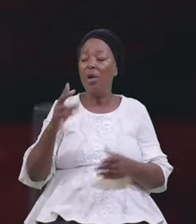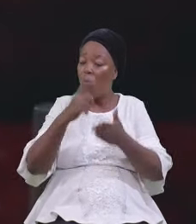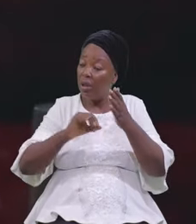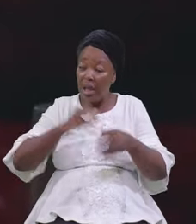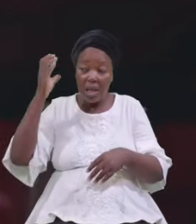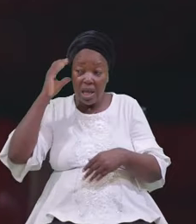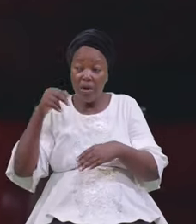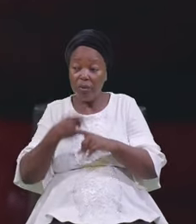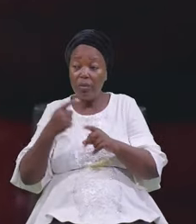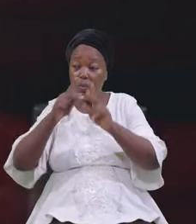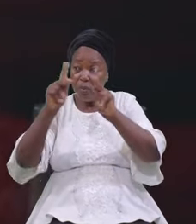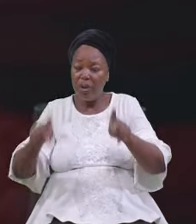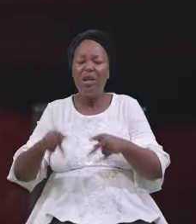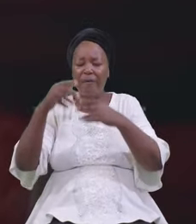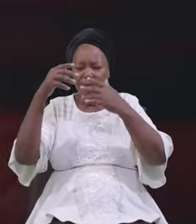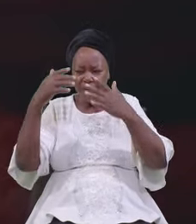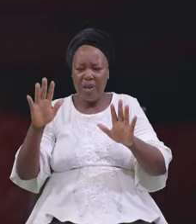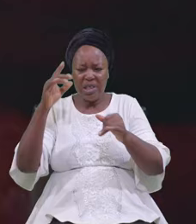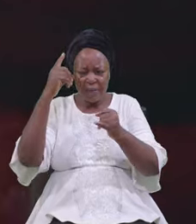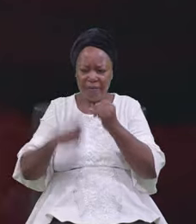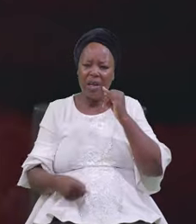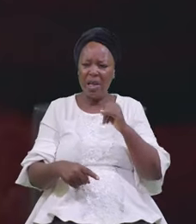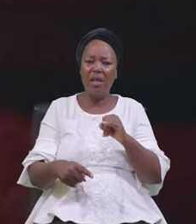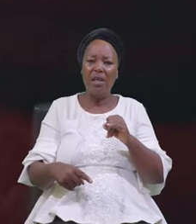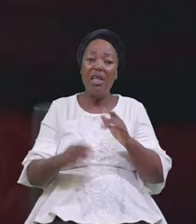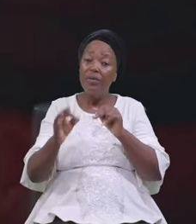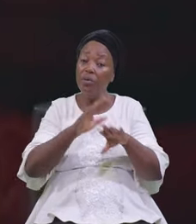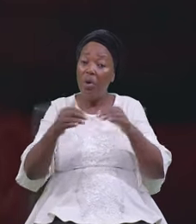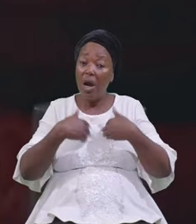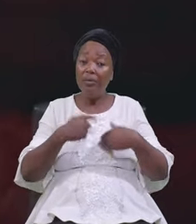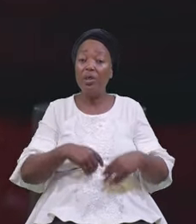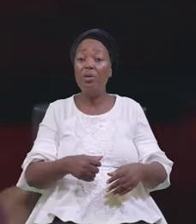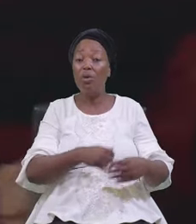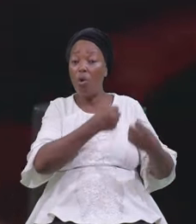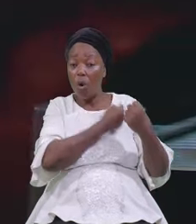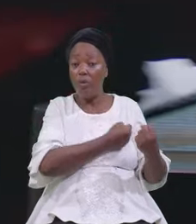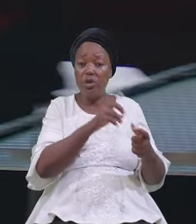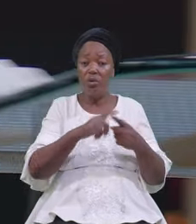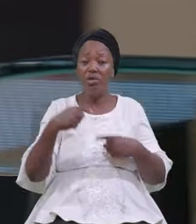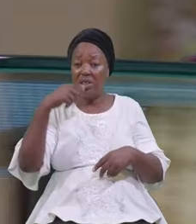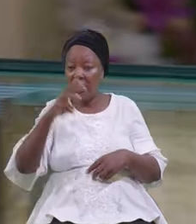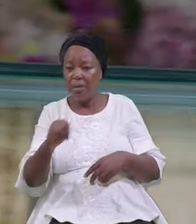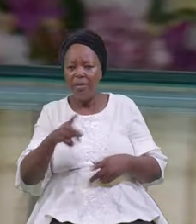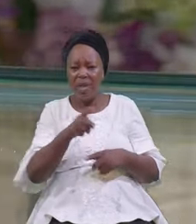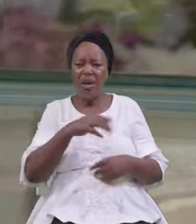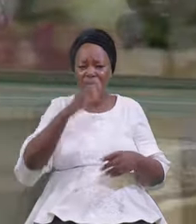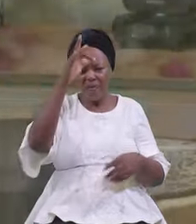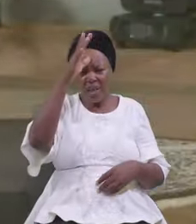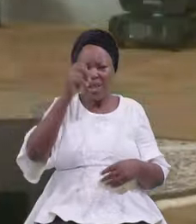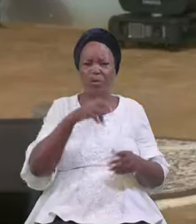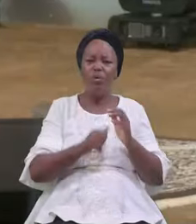other thing? You know, if we don't have the boldness to tell them, our fathers, when they're kind